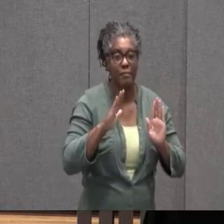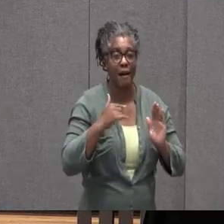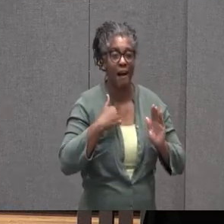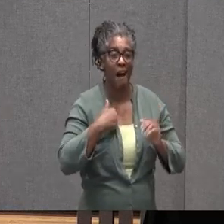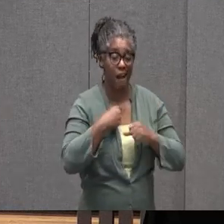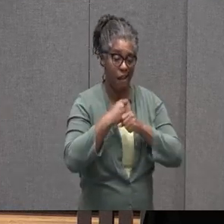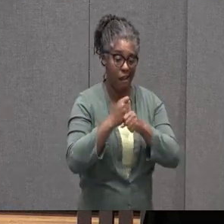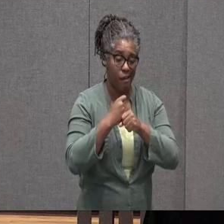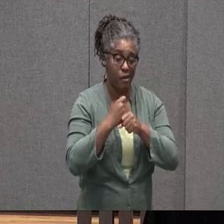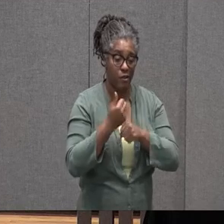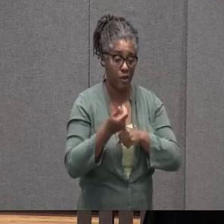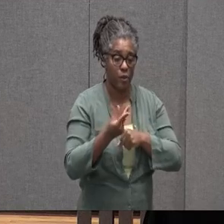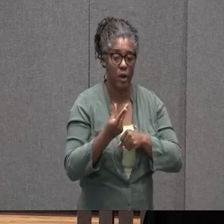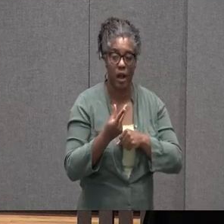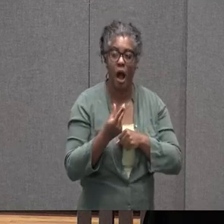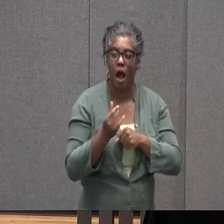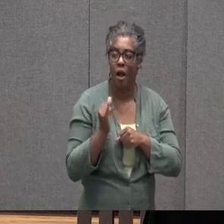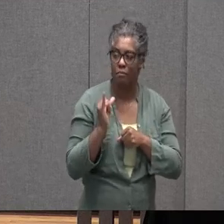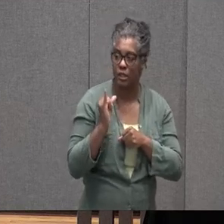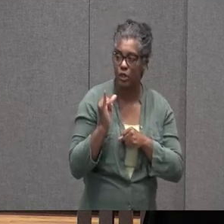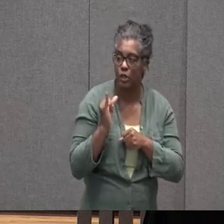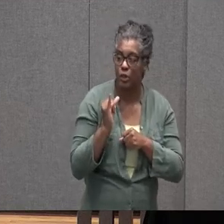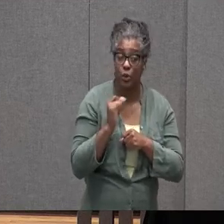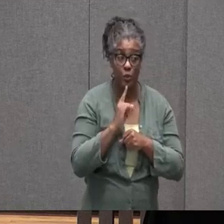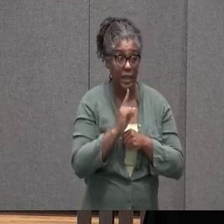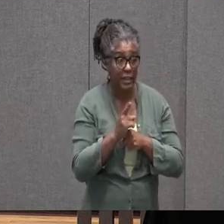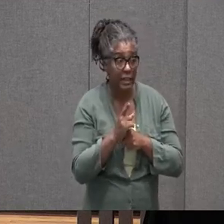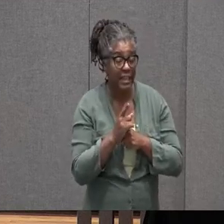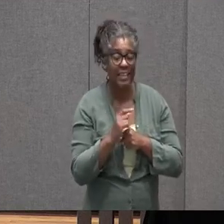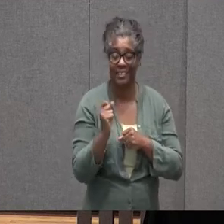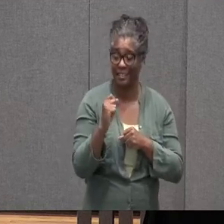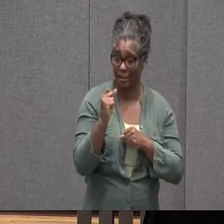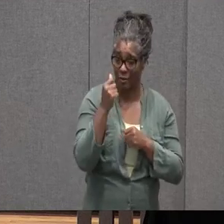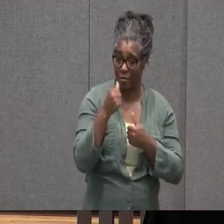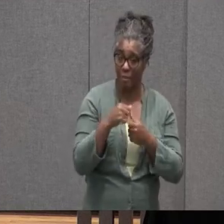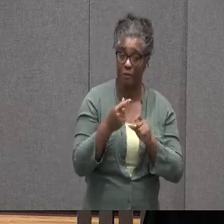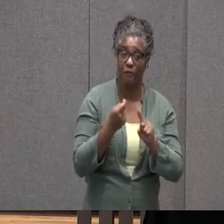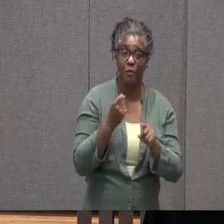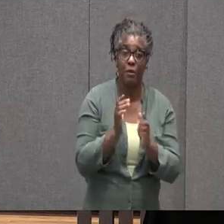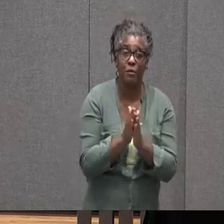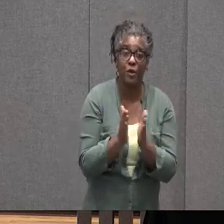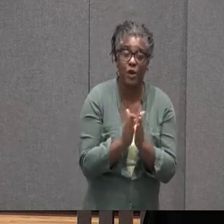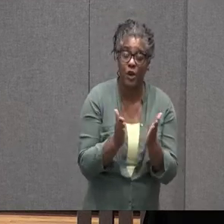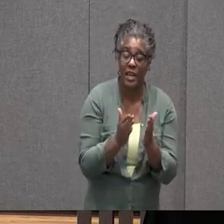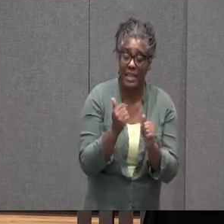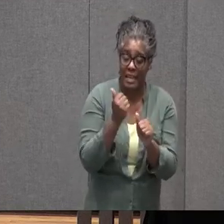what I did too. Oh, really? And you remember from the book, like every little